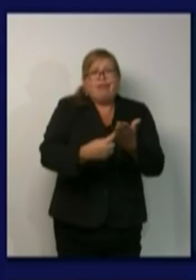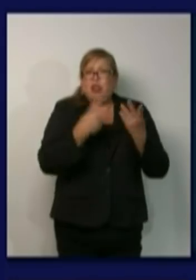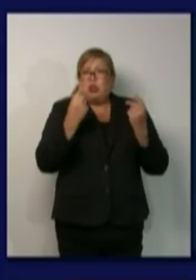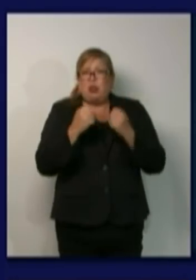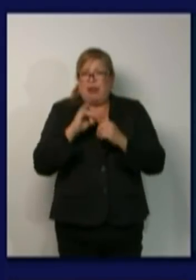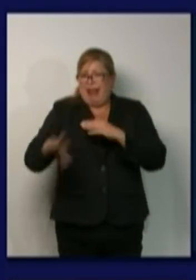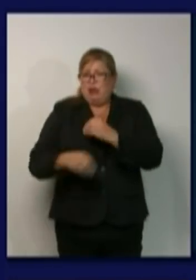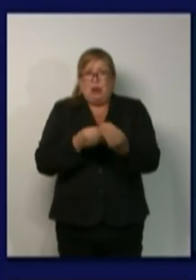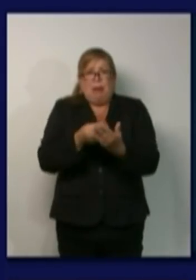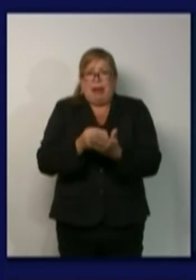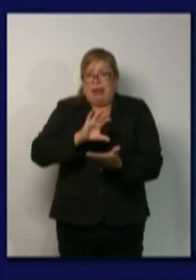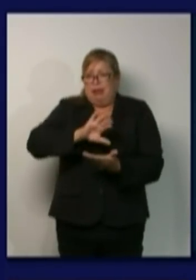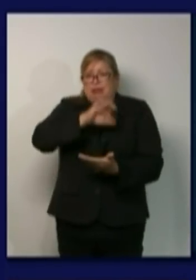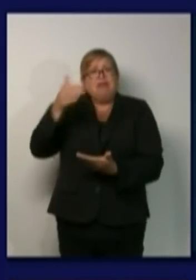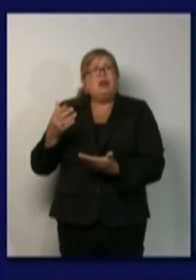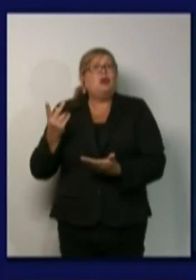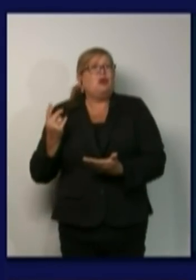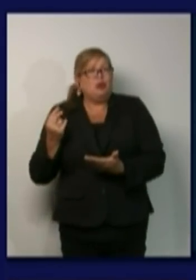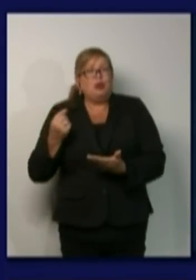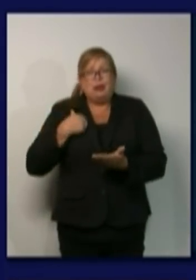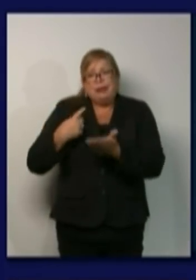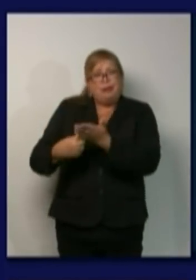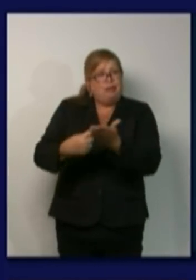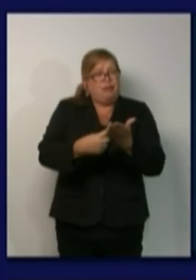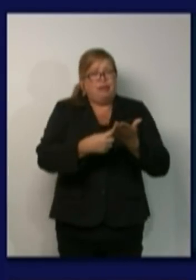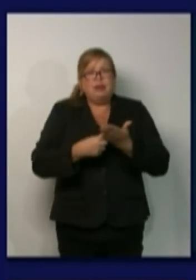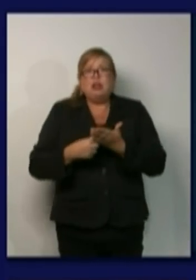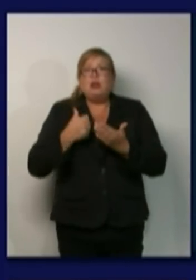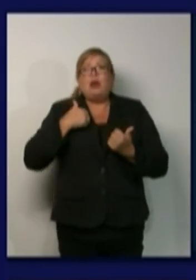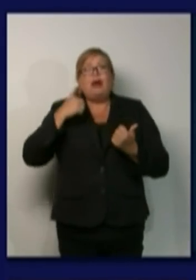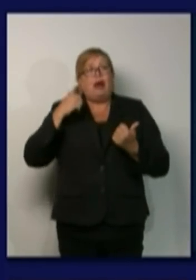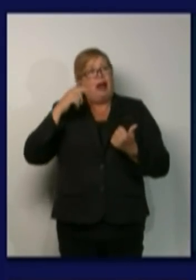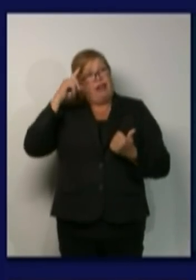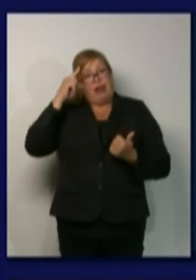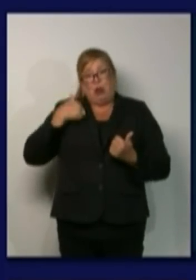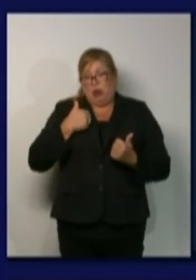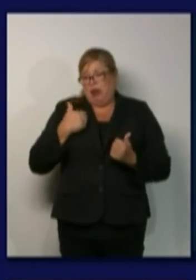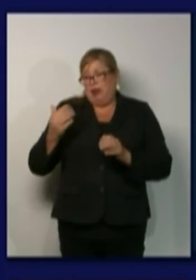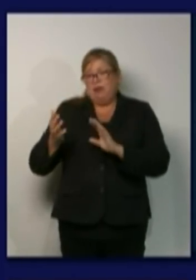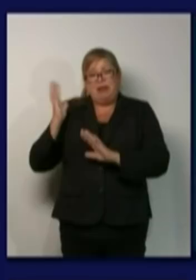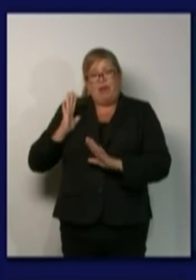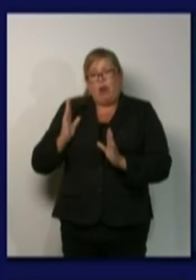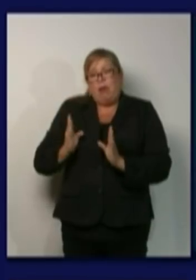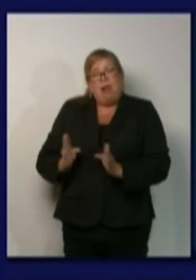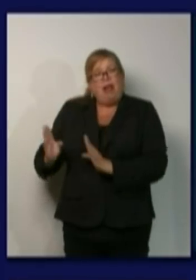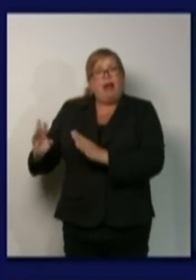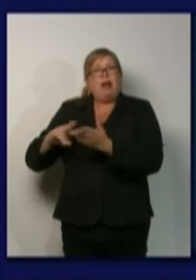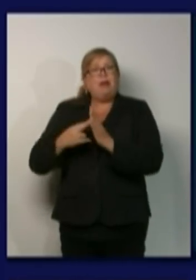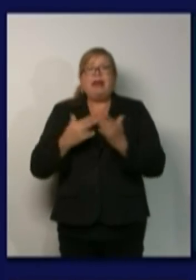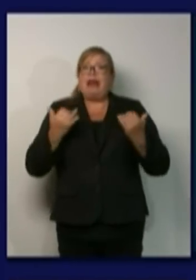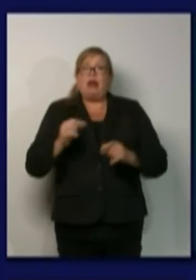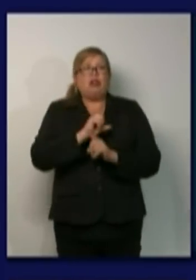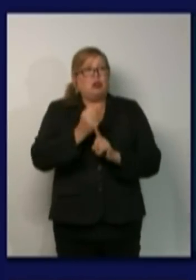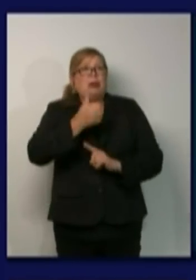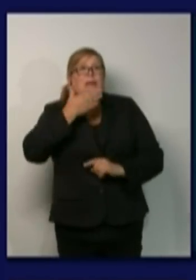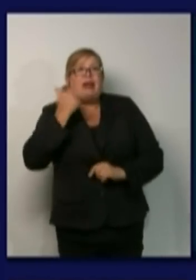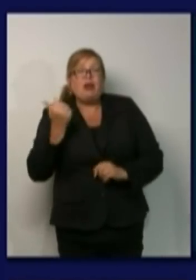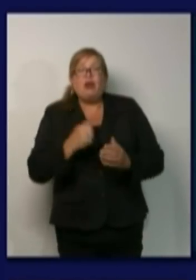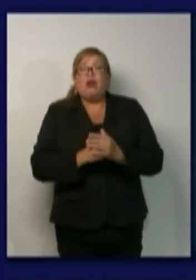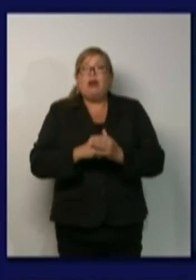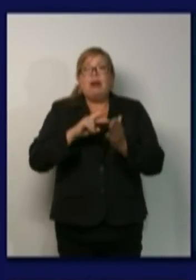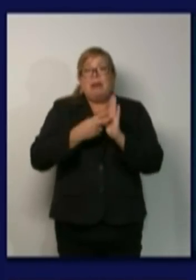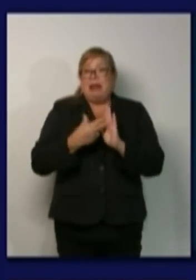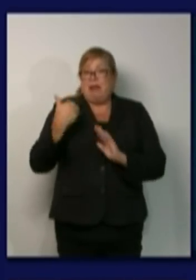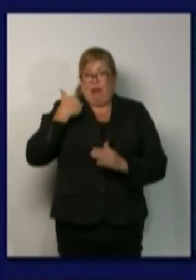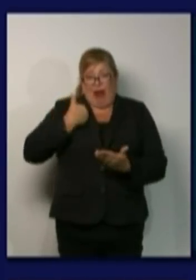lot of things that I think make this situation a little bit better today. We paid down debt, the